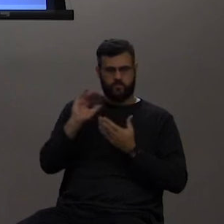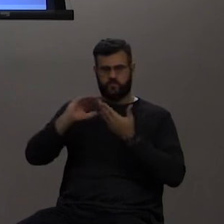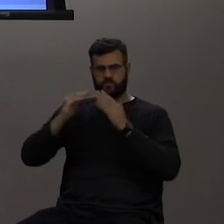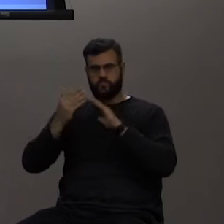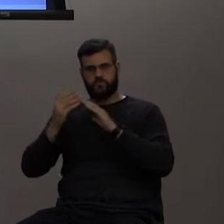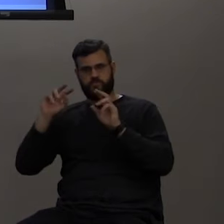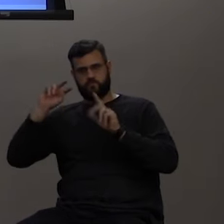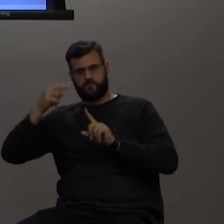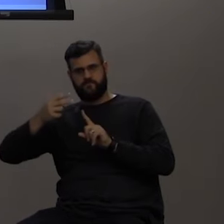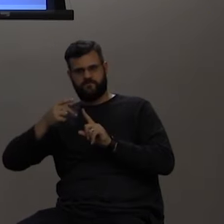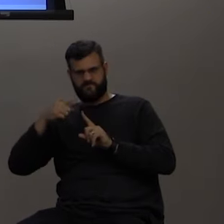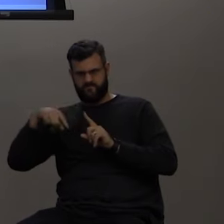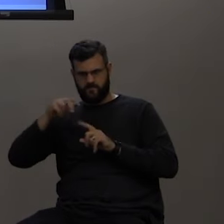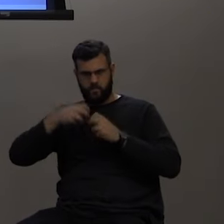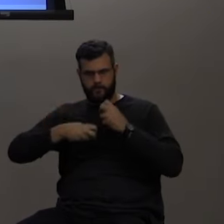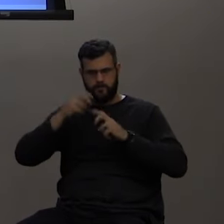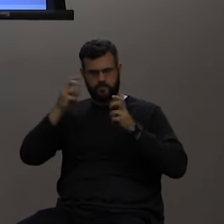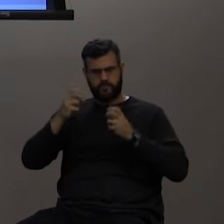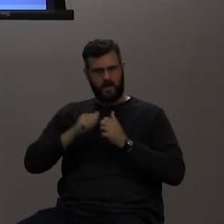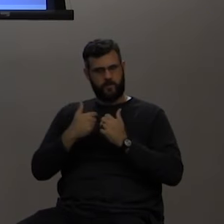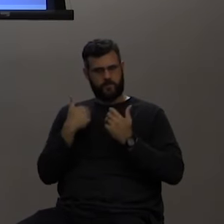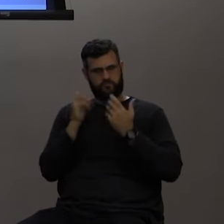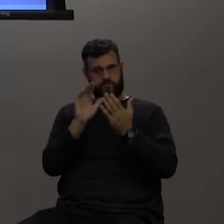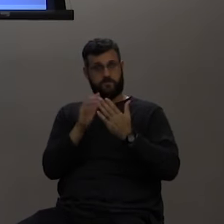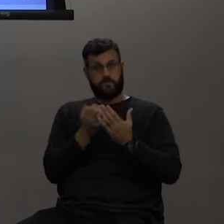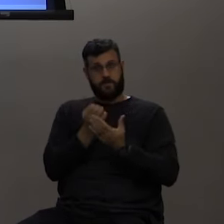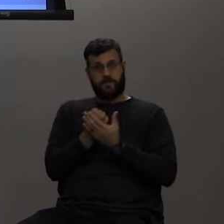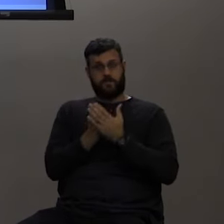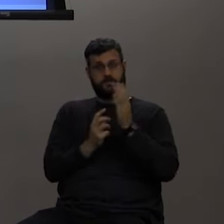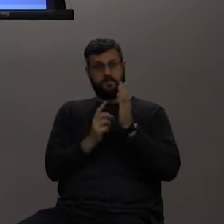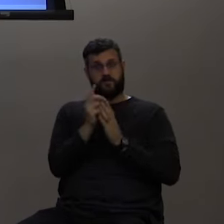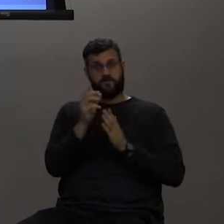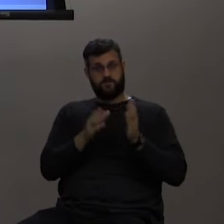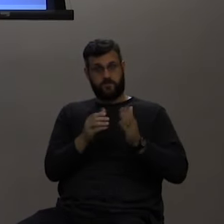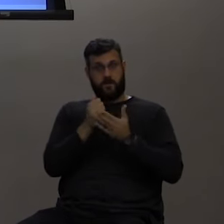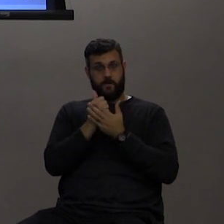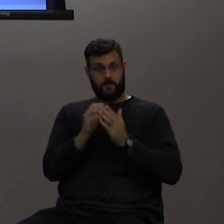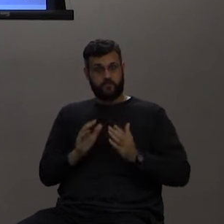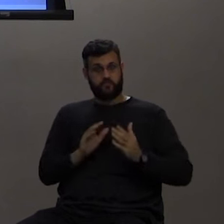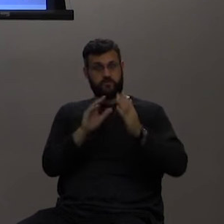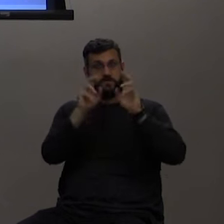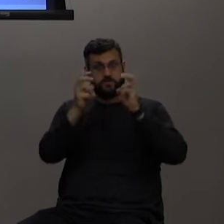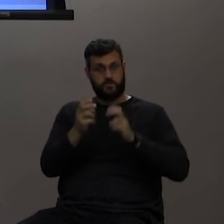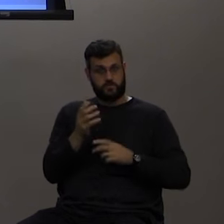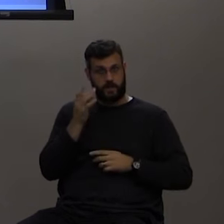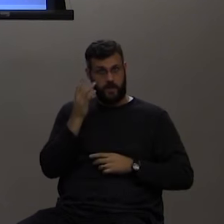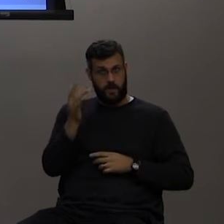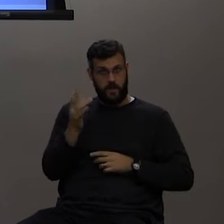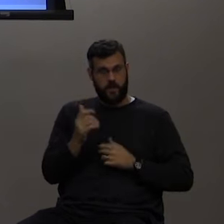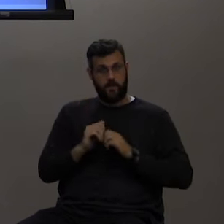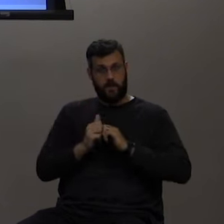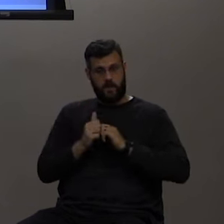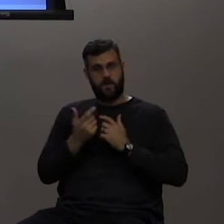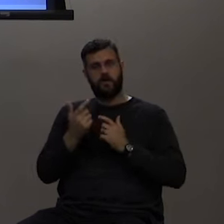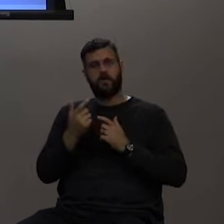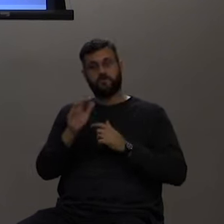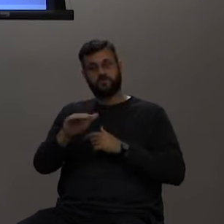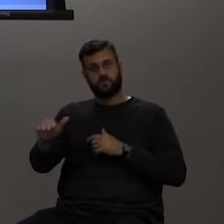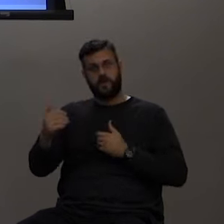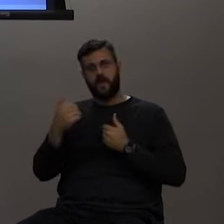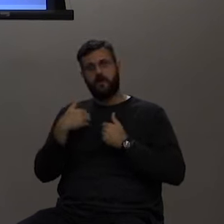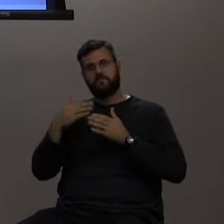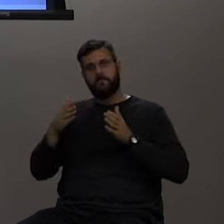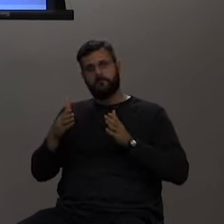those issues, one of the best ways an economic development strategy can help do that is to provide children a path